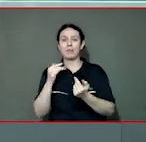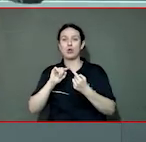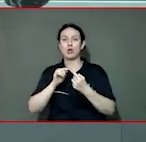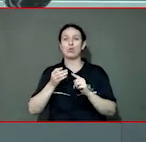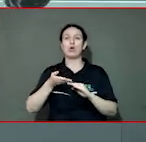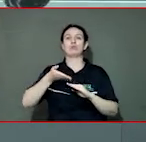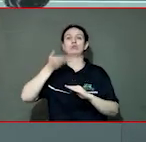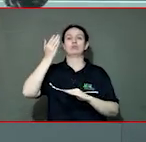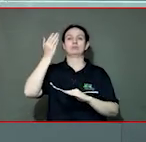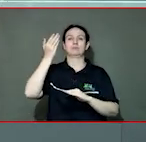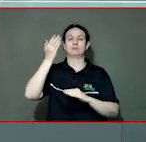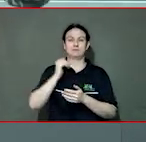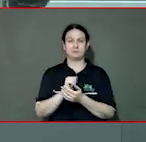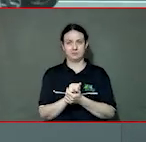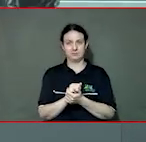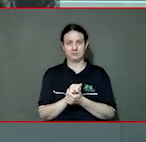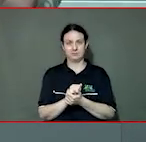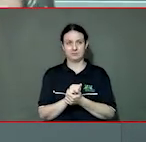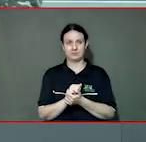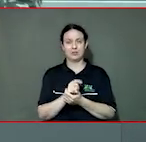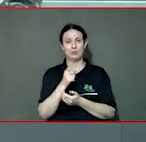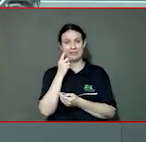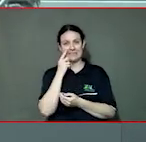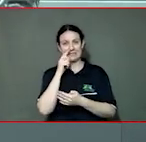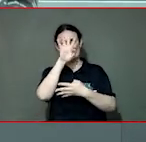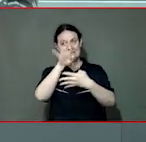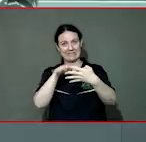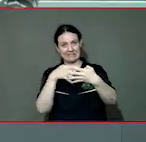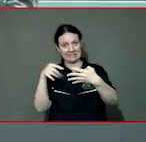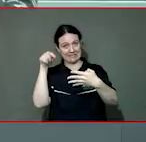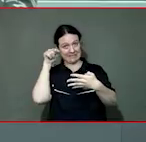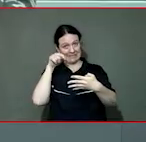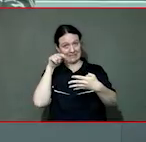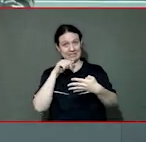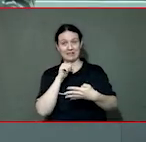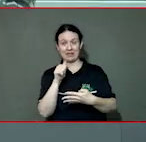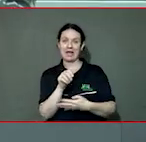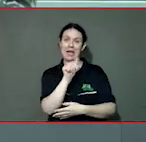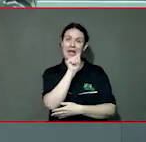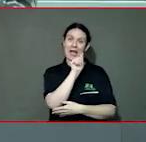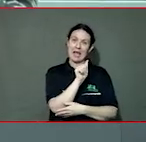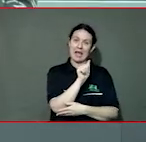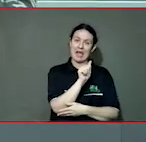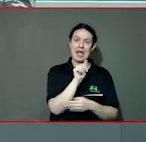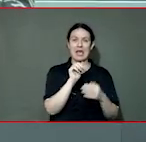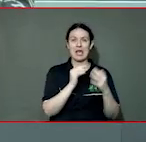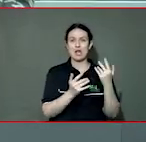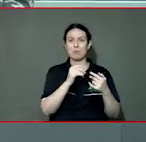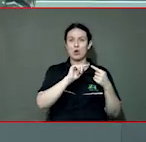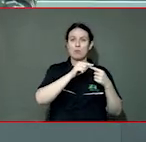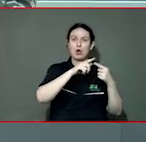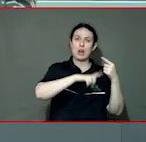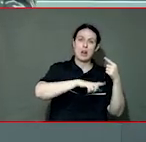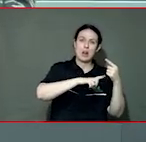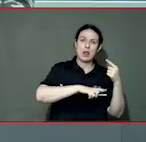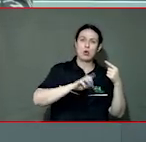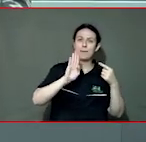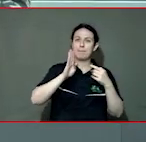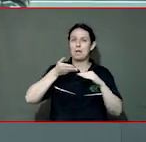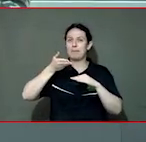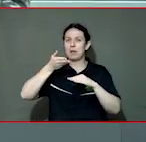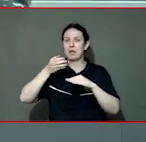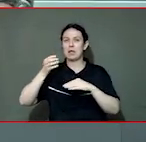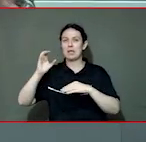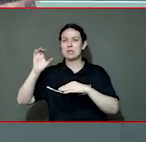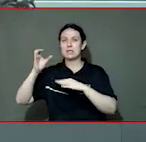at the trend in the table. You can't say A has the smallest boiling point, B is a little bigger, and C is now